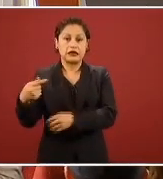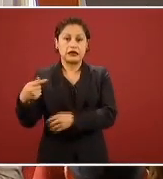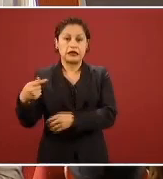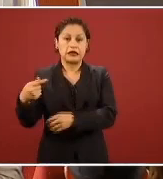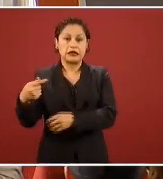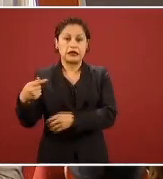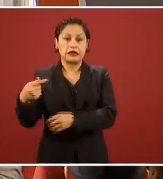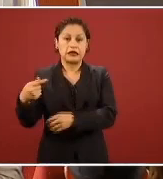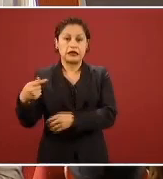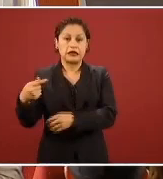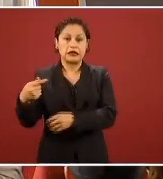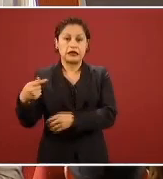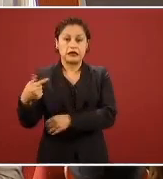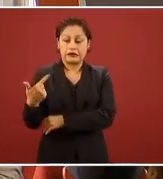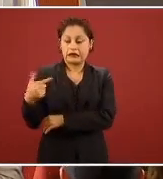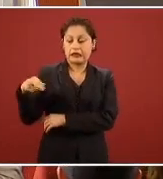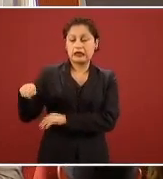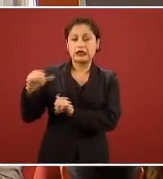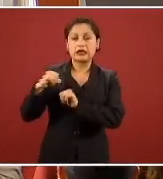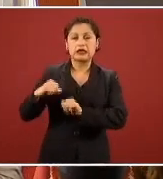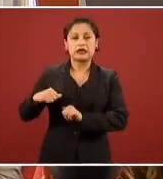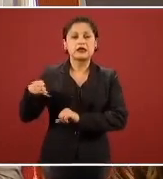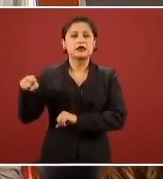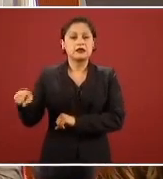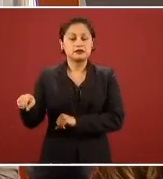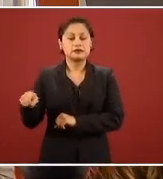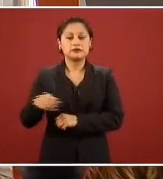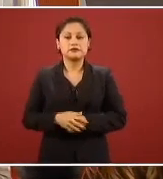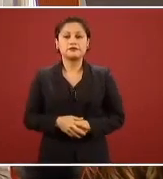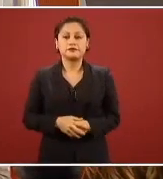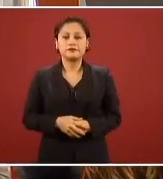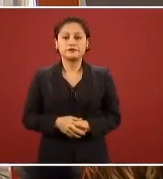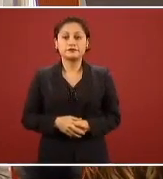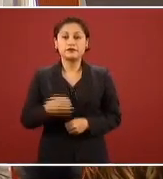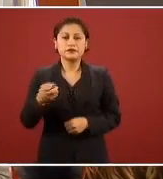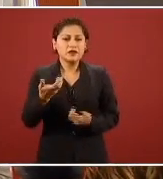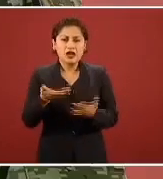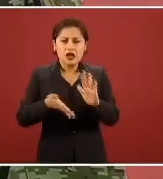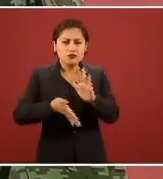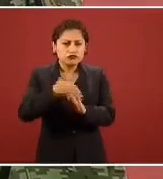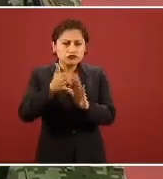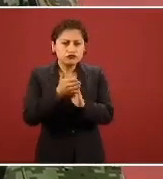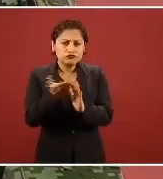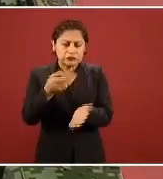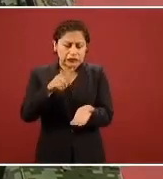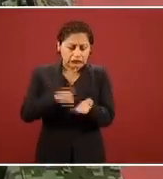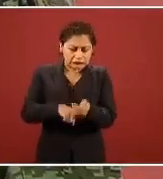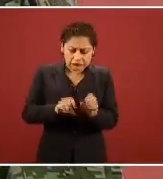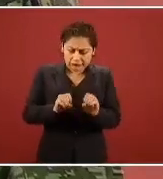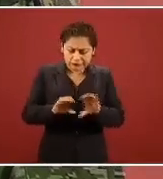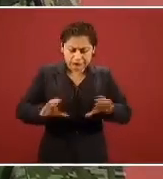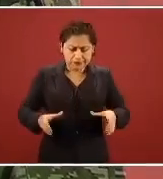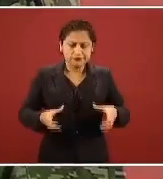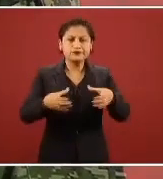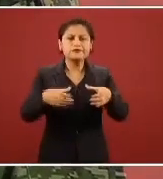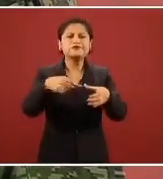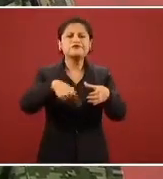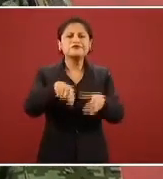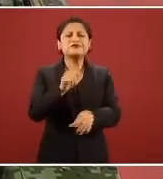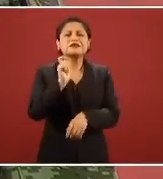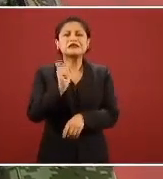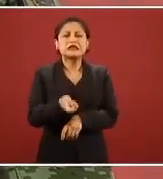81 installations van a tener la capacidad de albergar